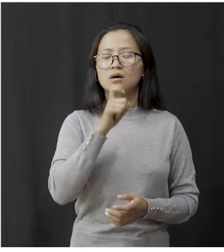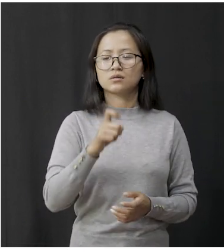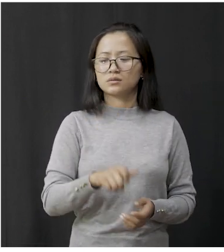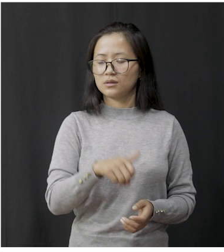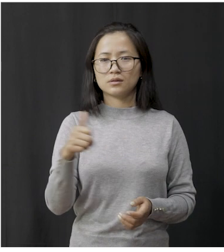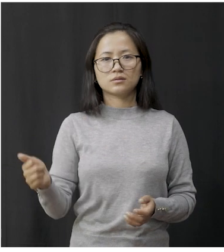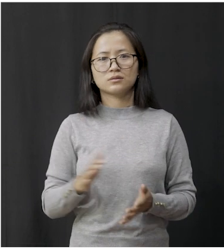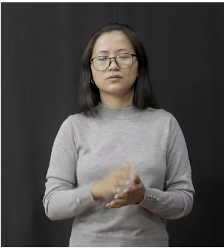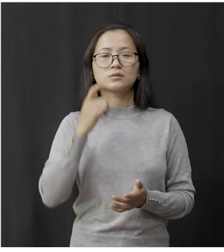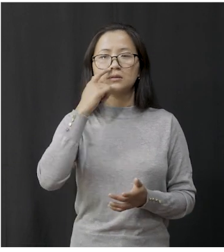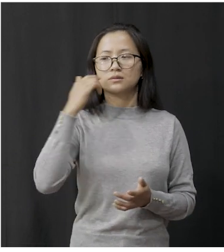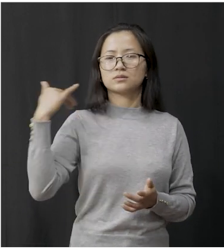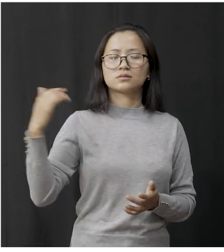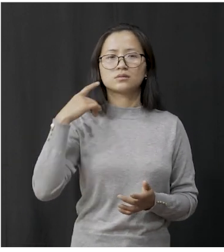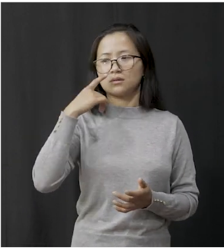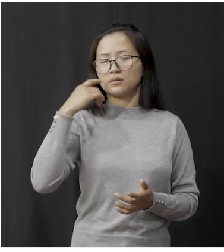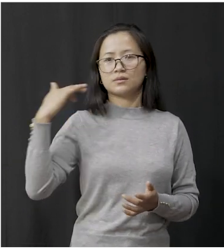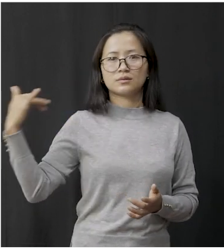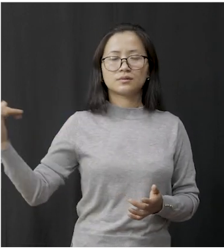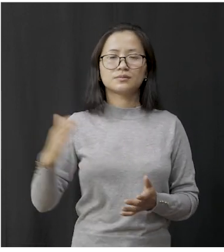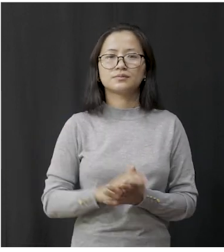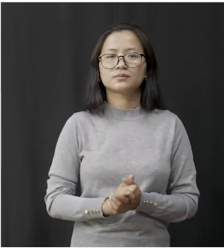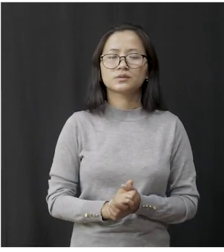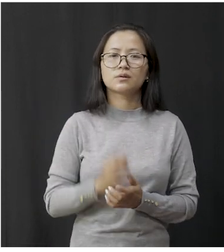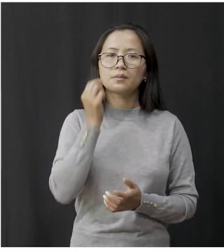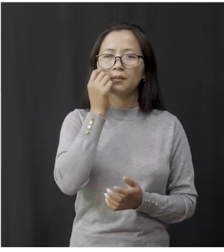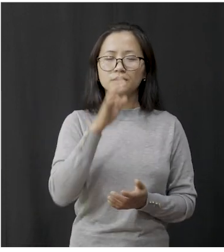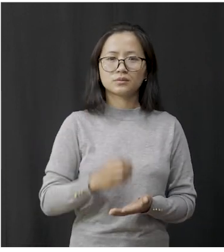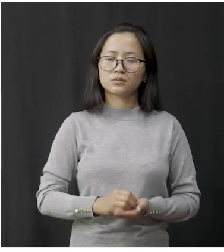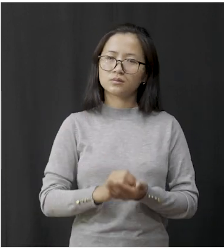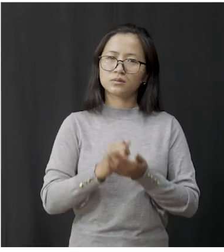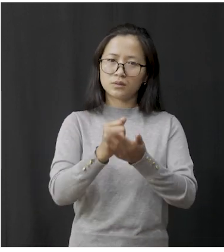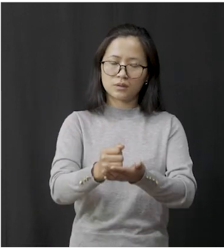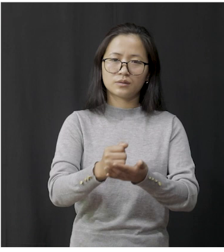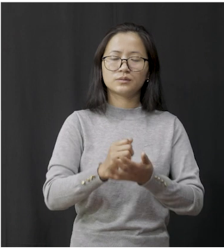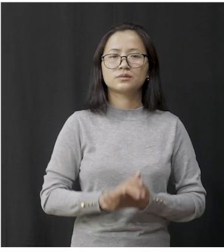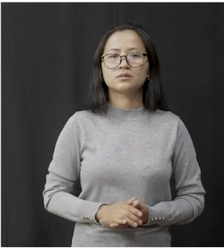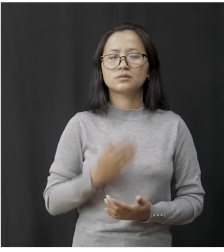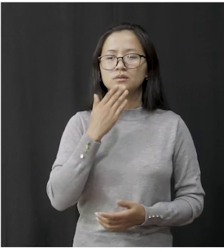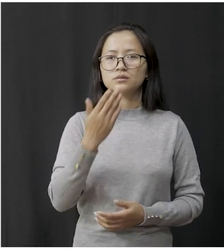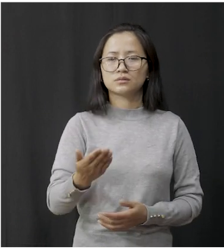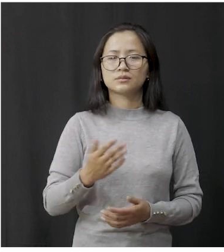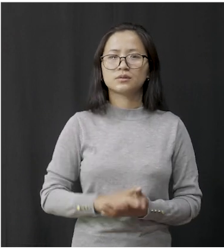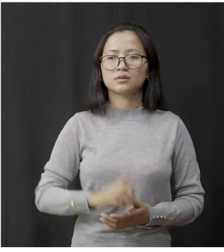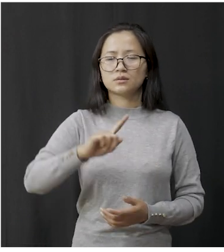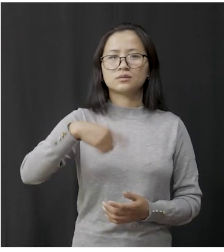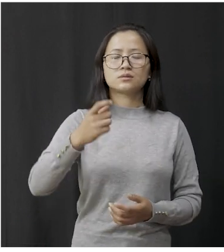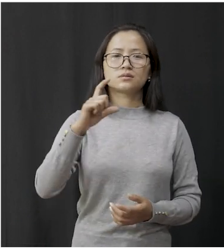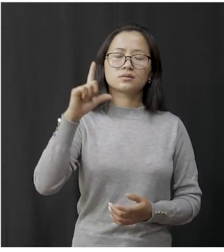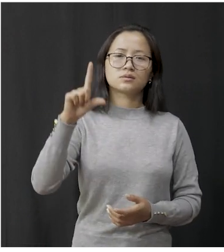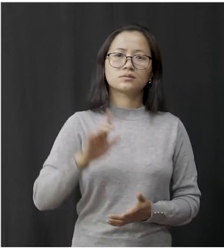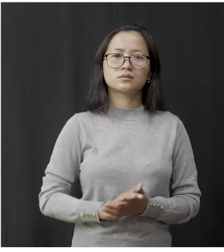of your sibling or your parents' help to do that, okay? So students, thank you so much. In the next